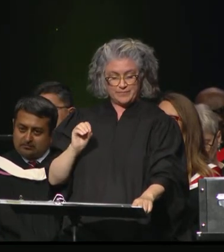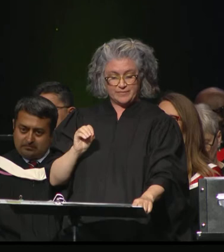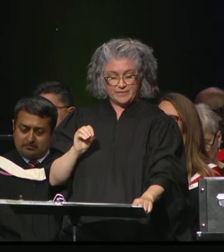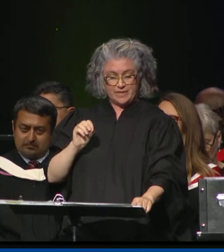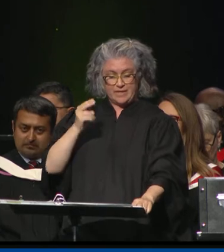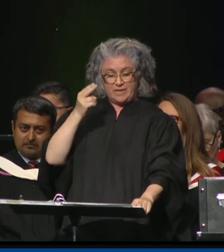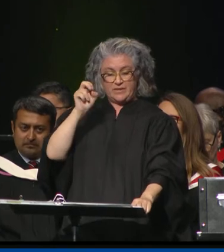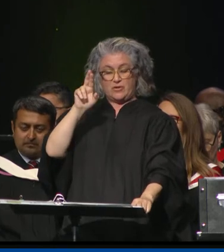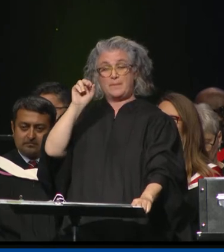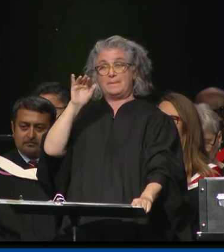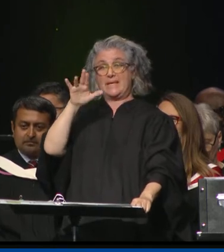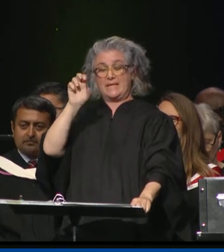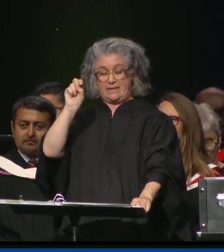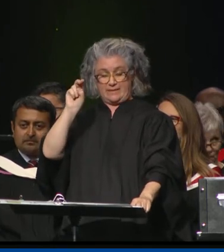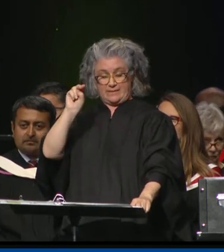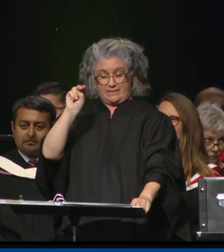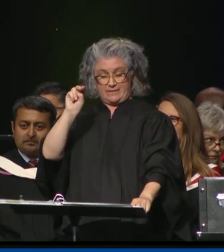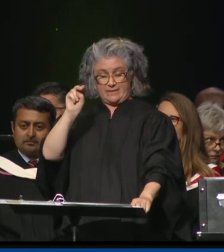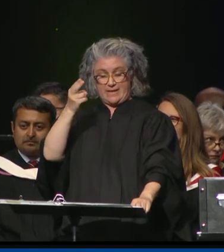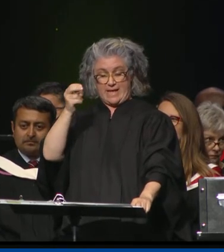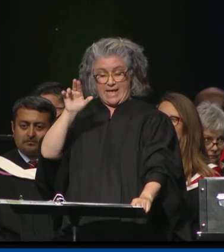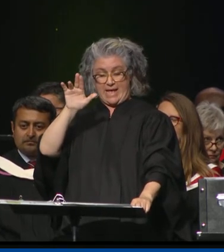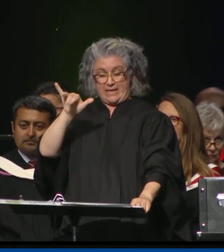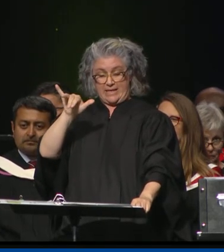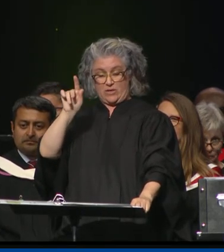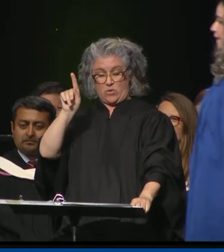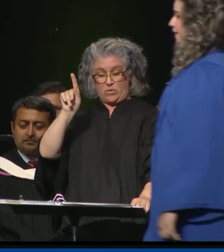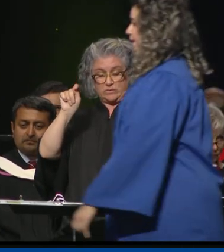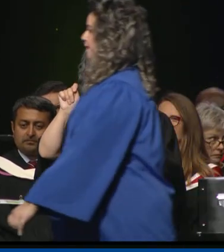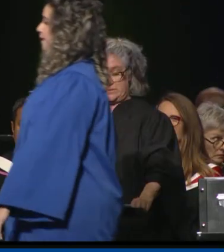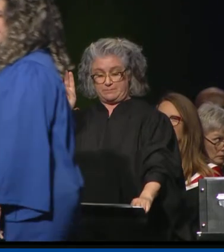Nermeen Hani Kotbi Alsawi.